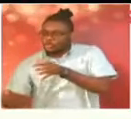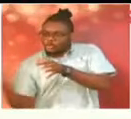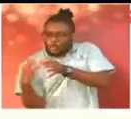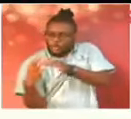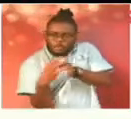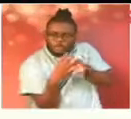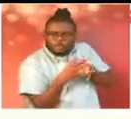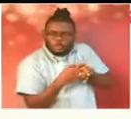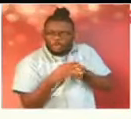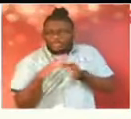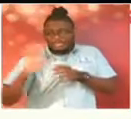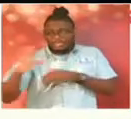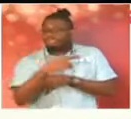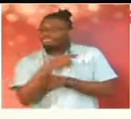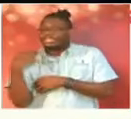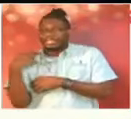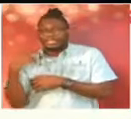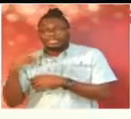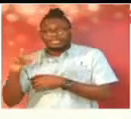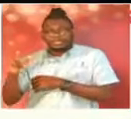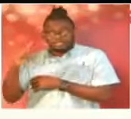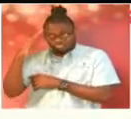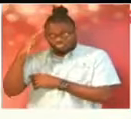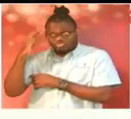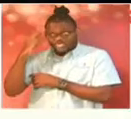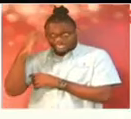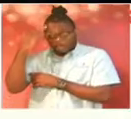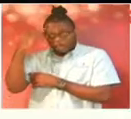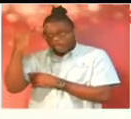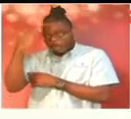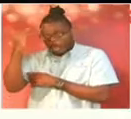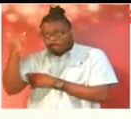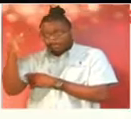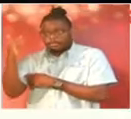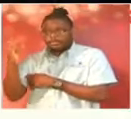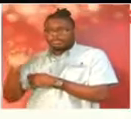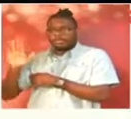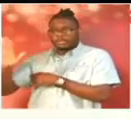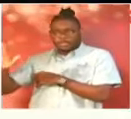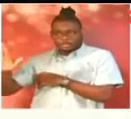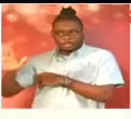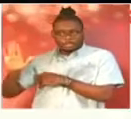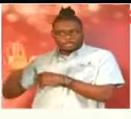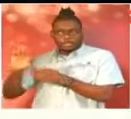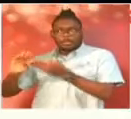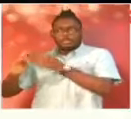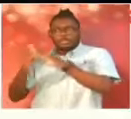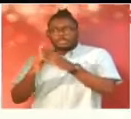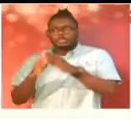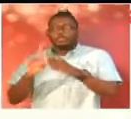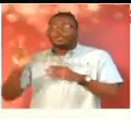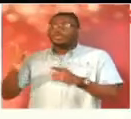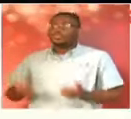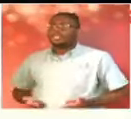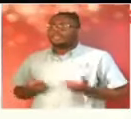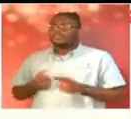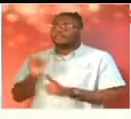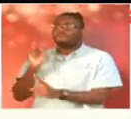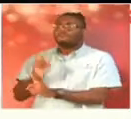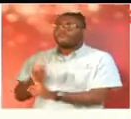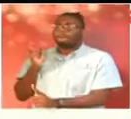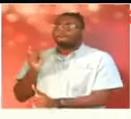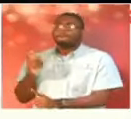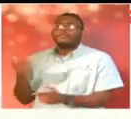because your risk is not necessarily tied to where you live or who else in your community may be infected, but it's